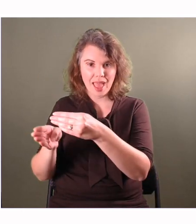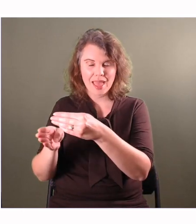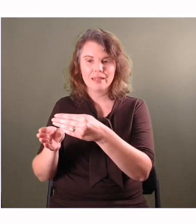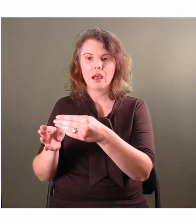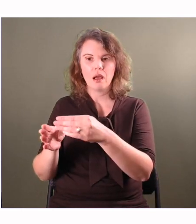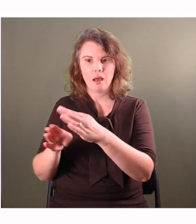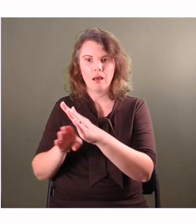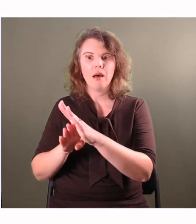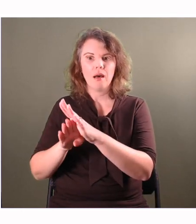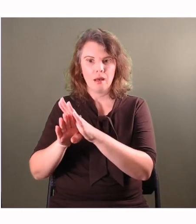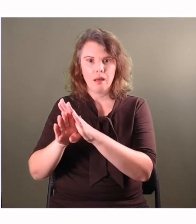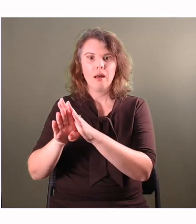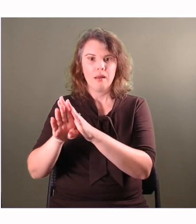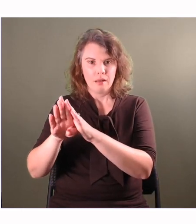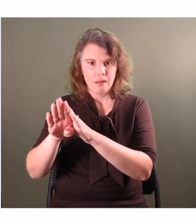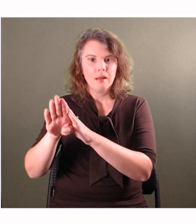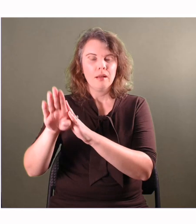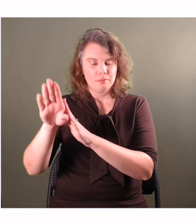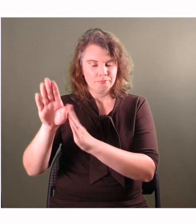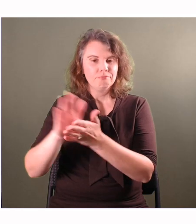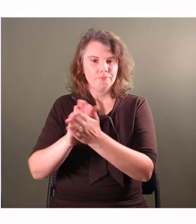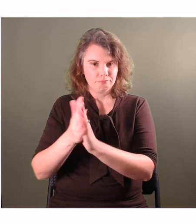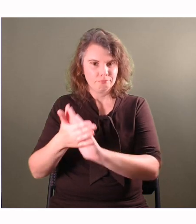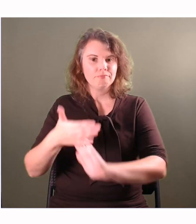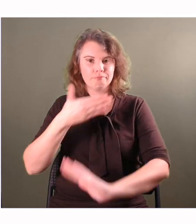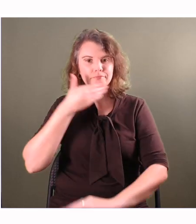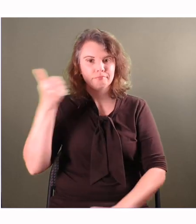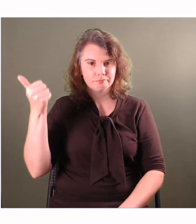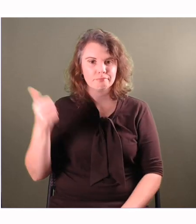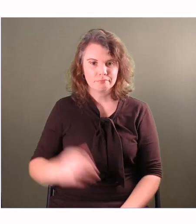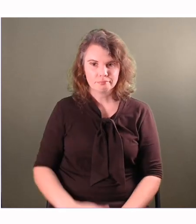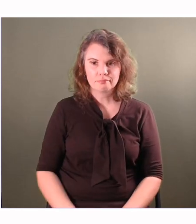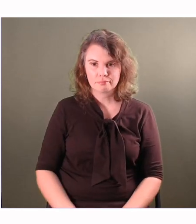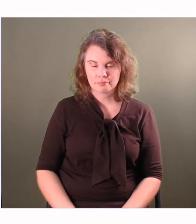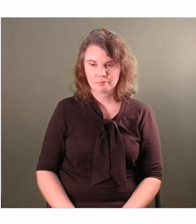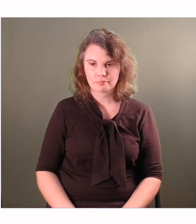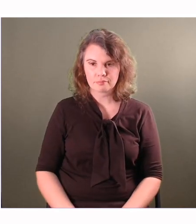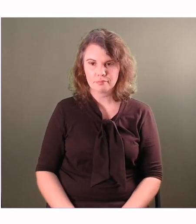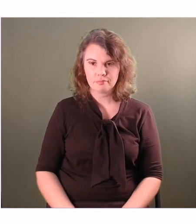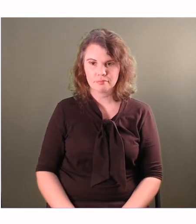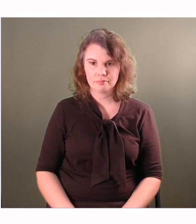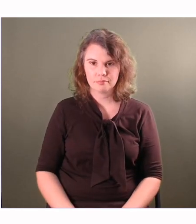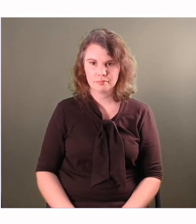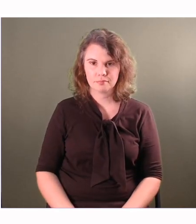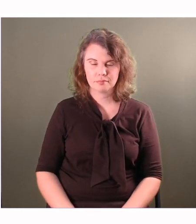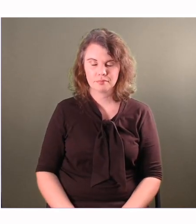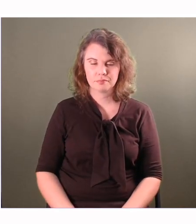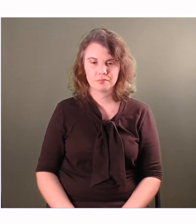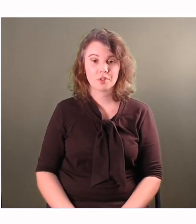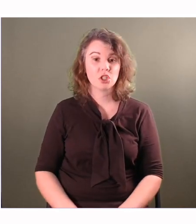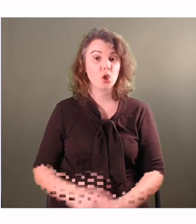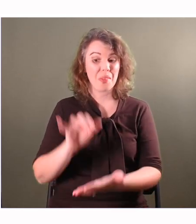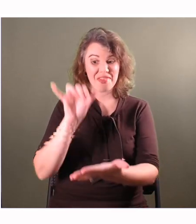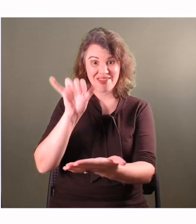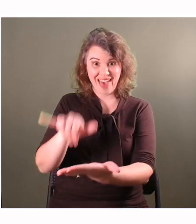model increases as you train it more and more. And that's shown here in this slide.